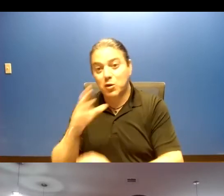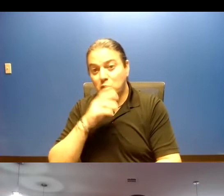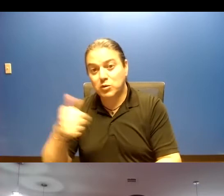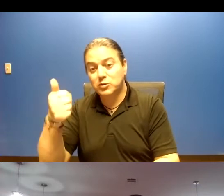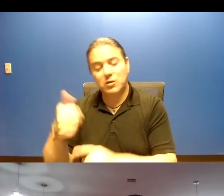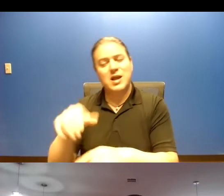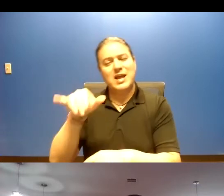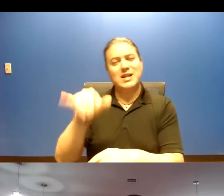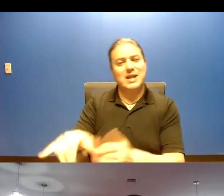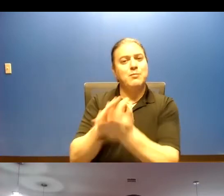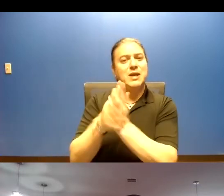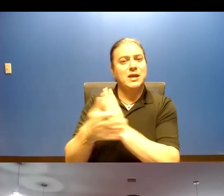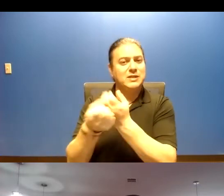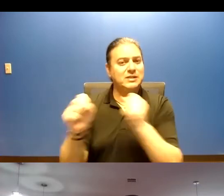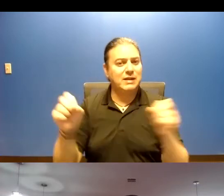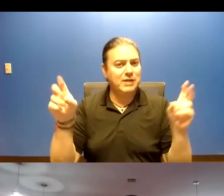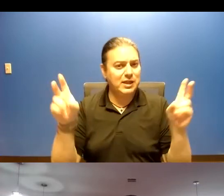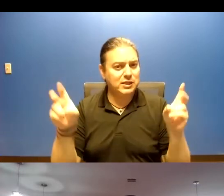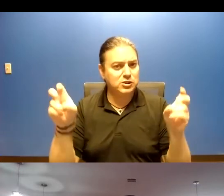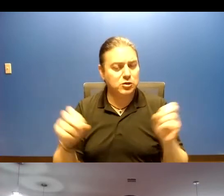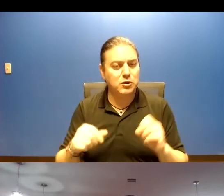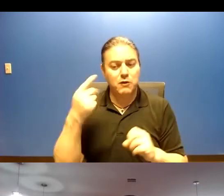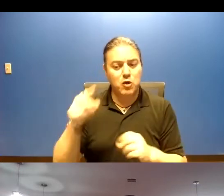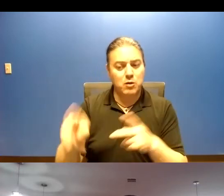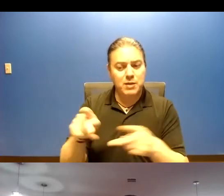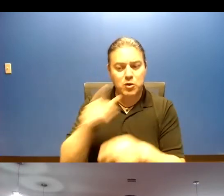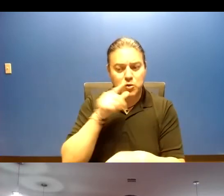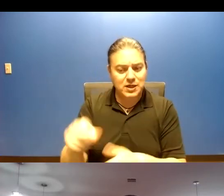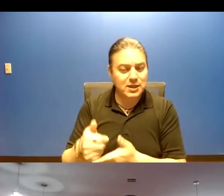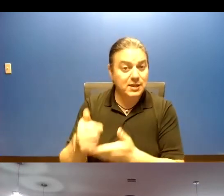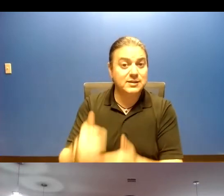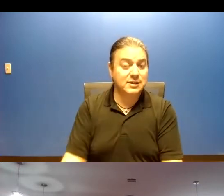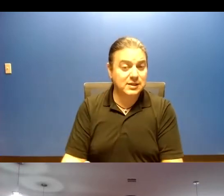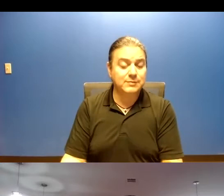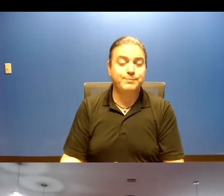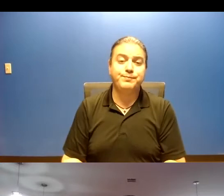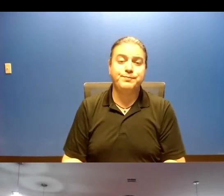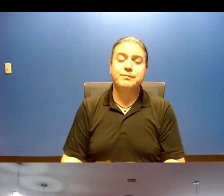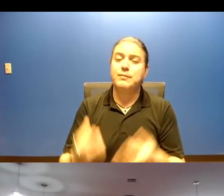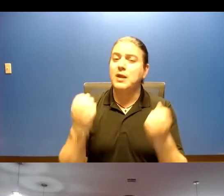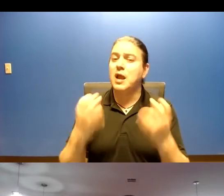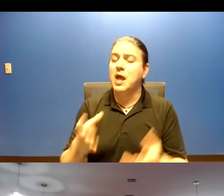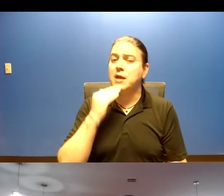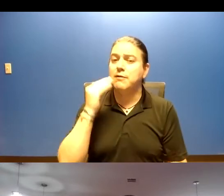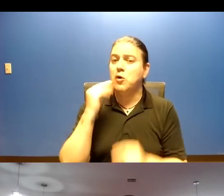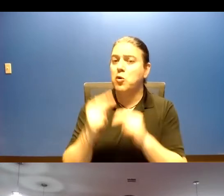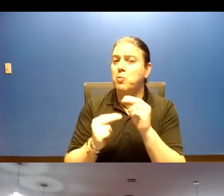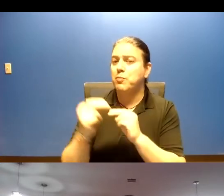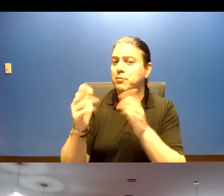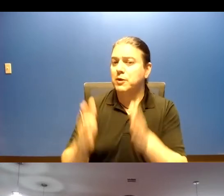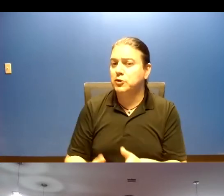person with the disability that needs the assistance. And I think that's something that a lot of our home builders and our